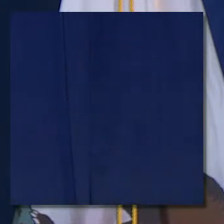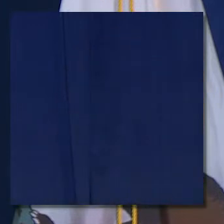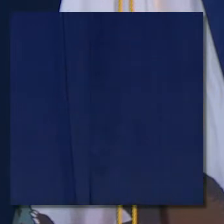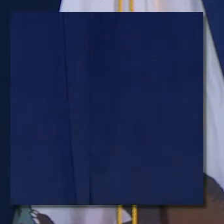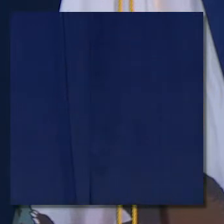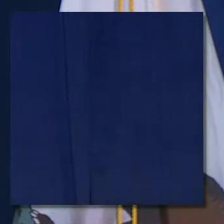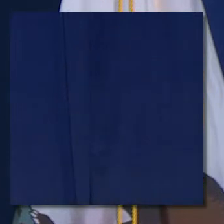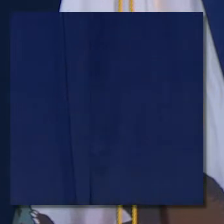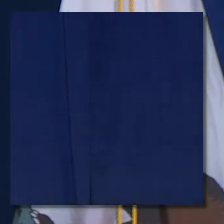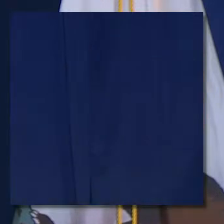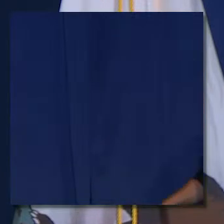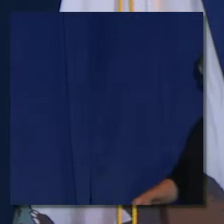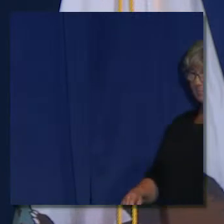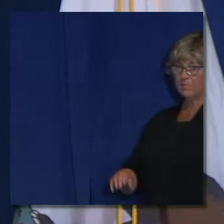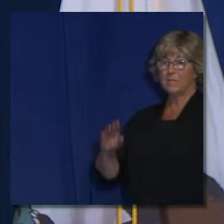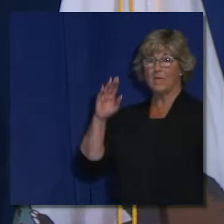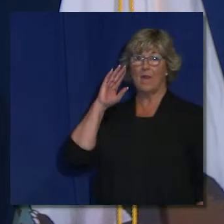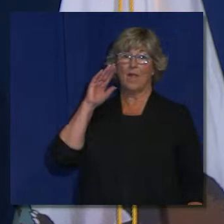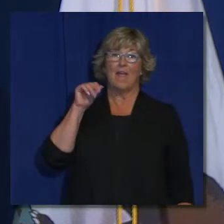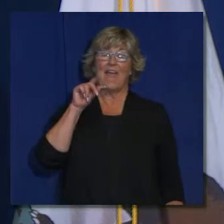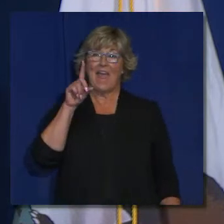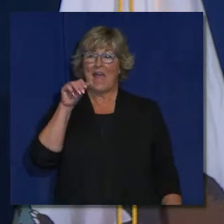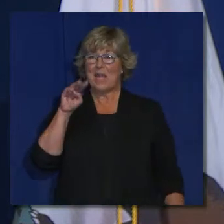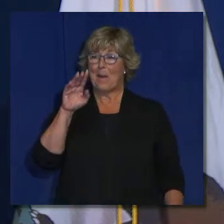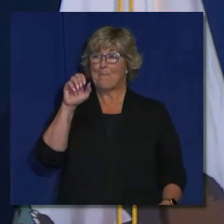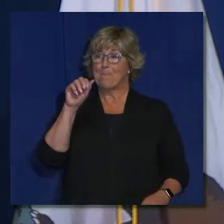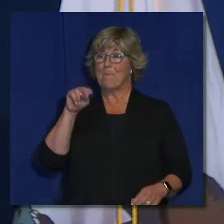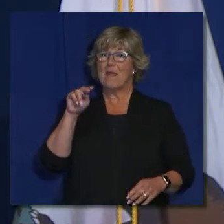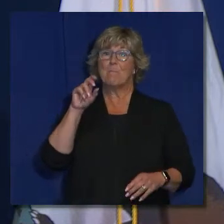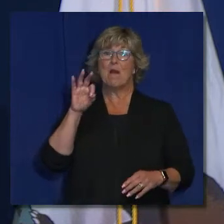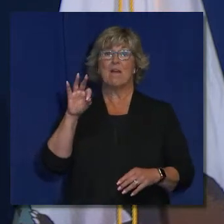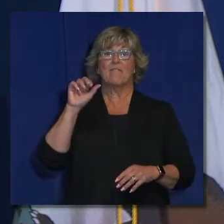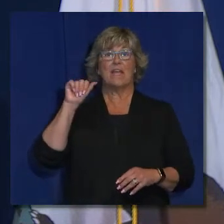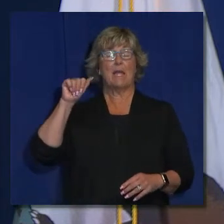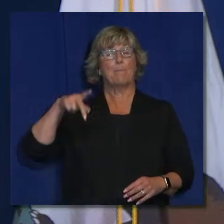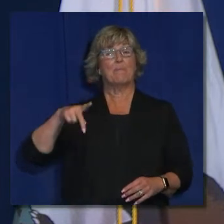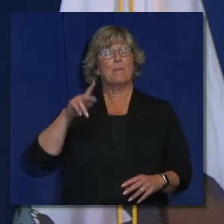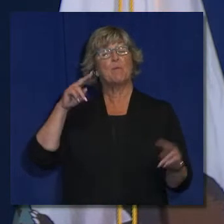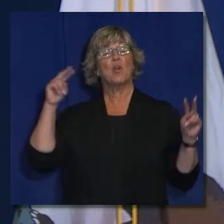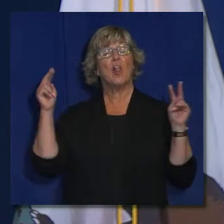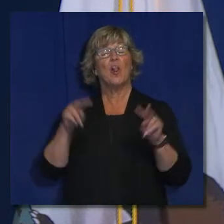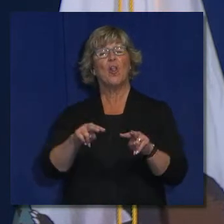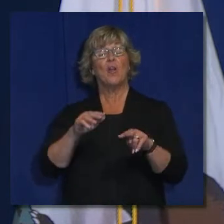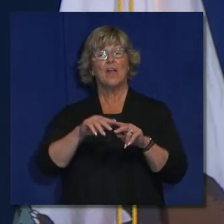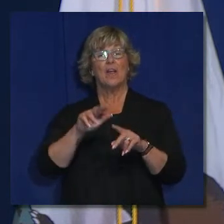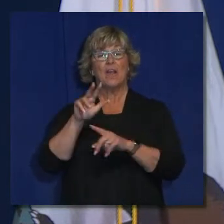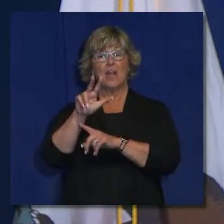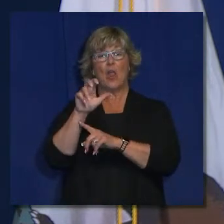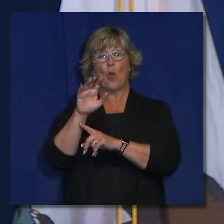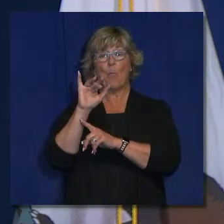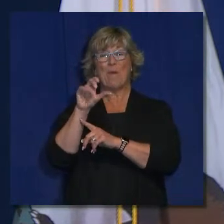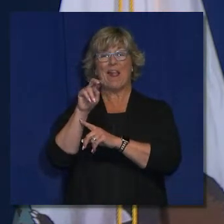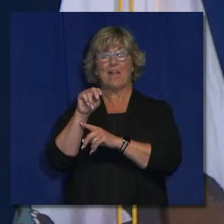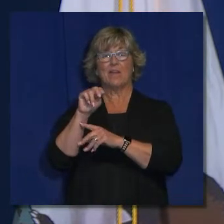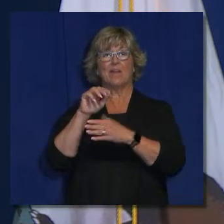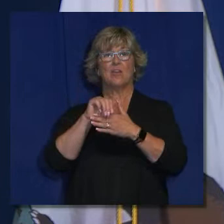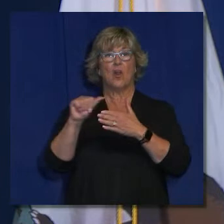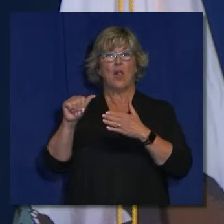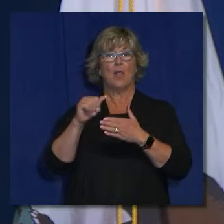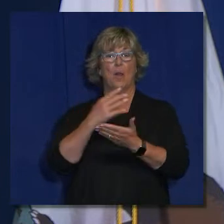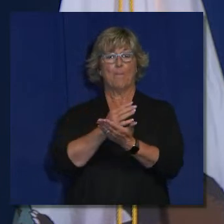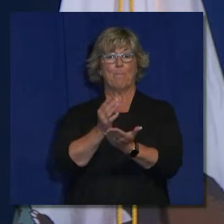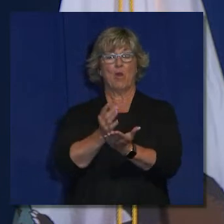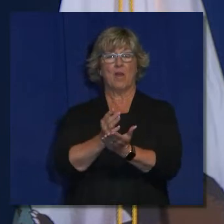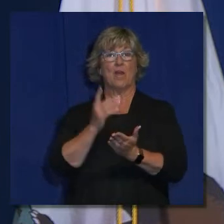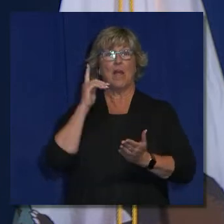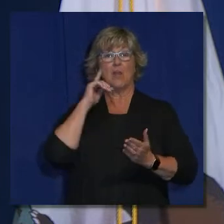Governor, this is Adam Beam with the Associated Press. You're looking, of course, today at a $300 billion budget. I